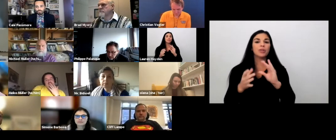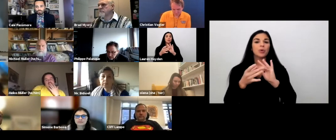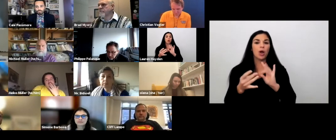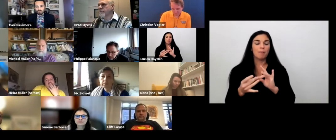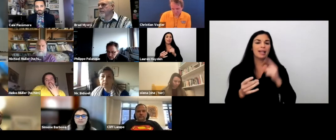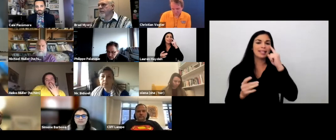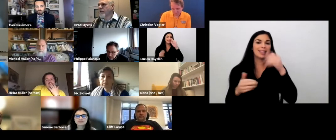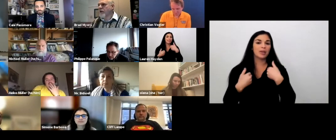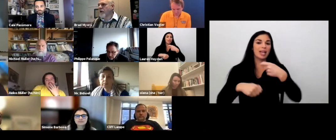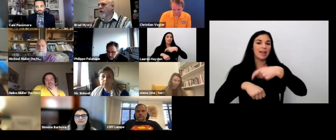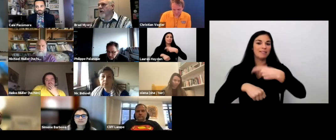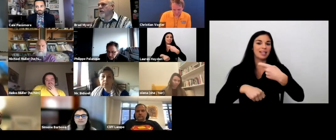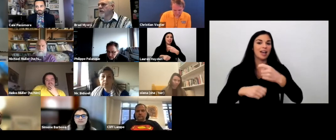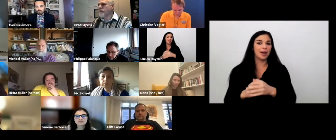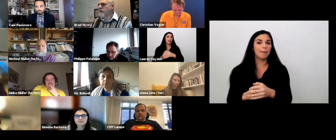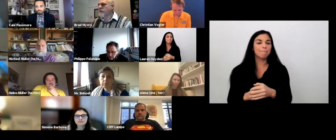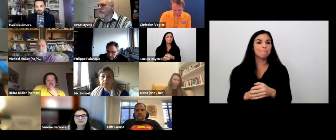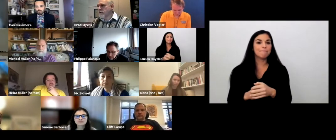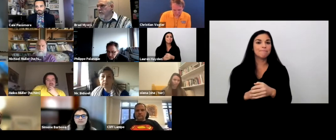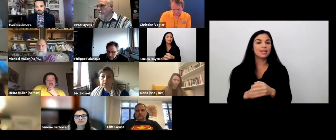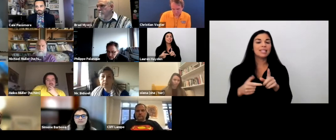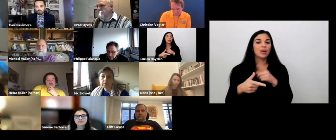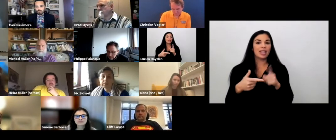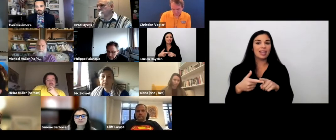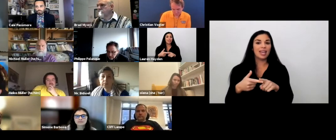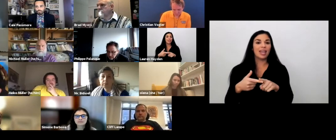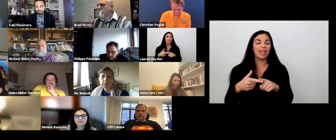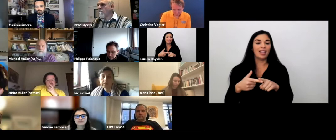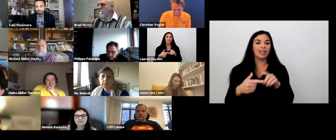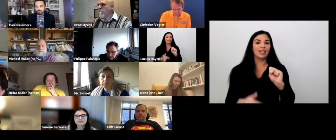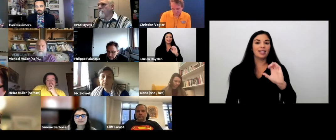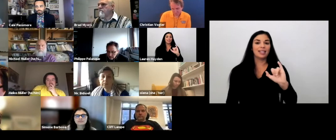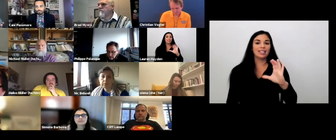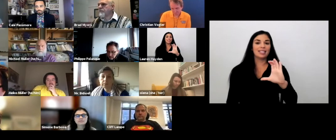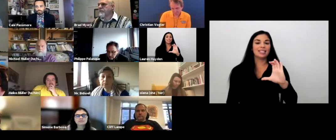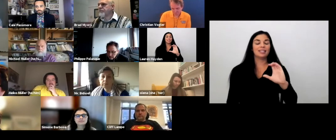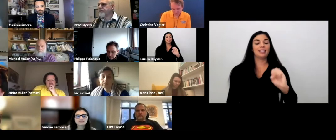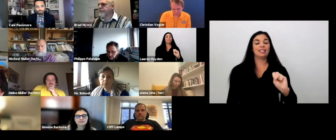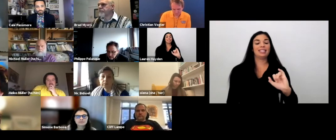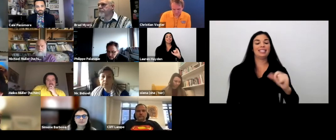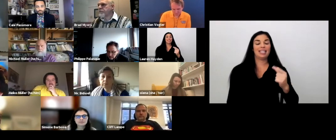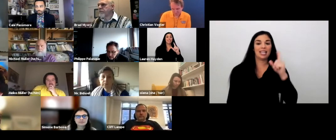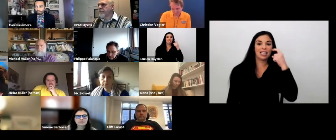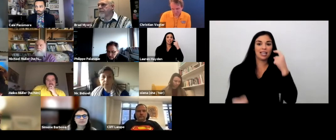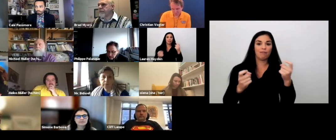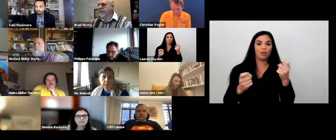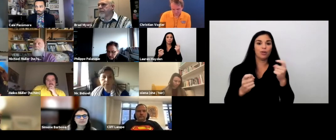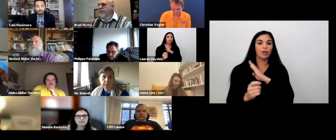time to then go into the SIG governing board conversation, and that is going to link to this